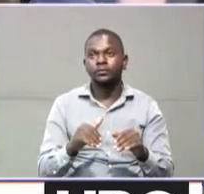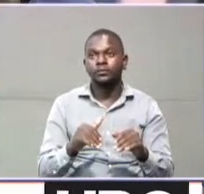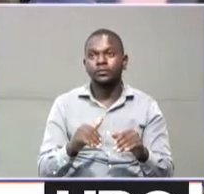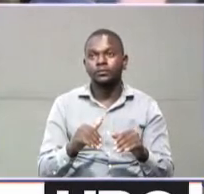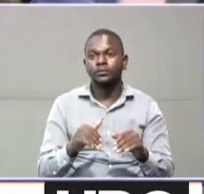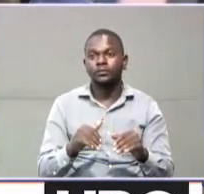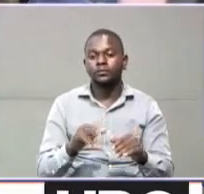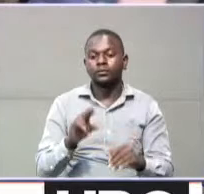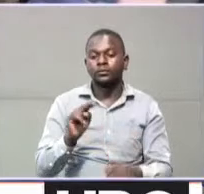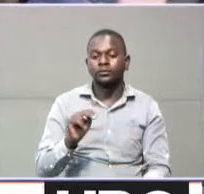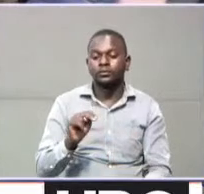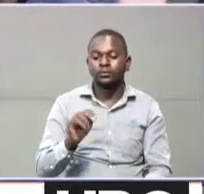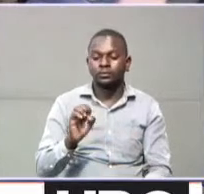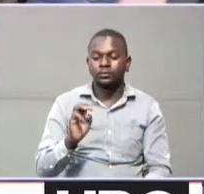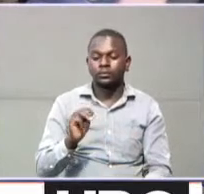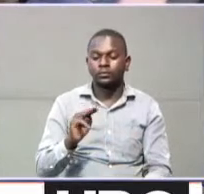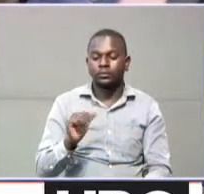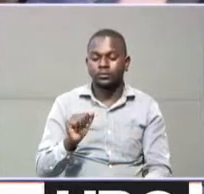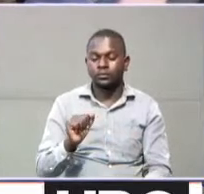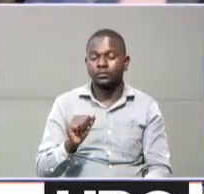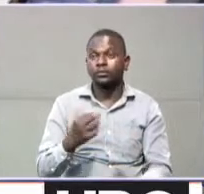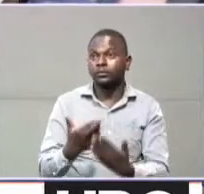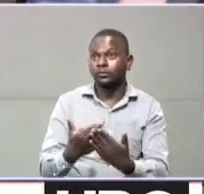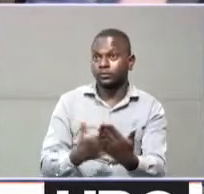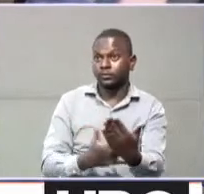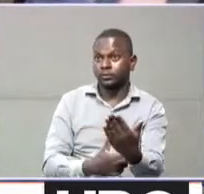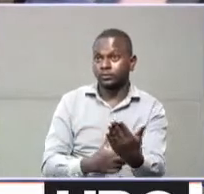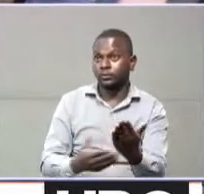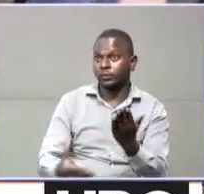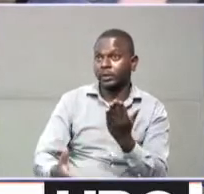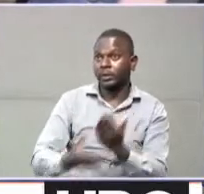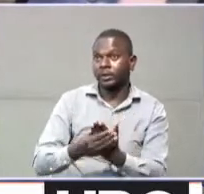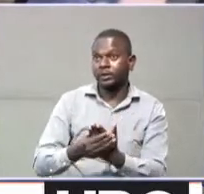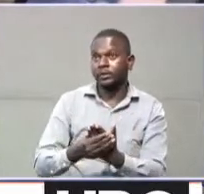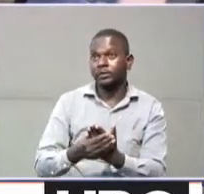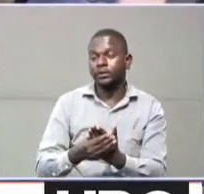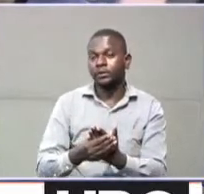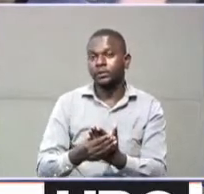enamel report will be attached